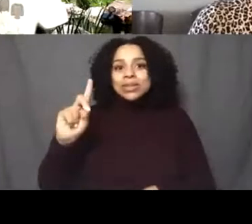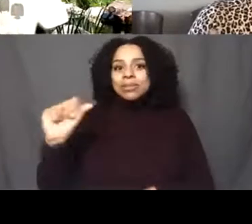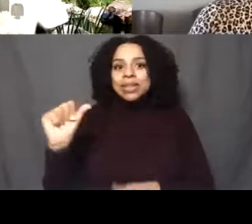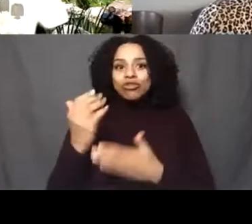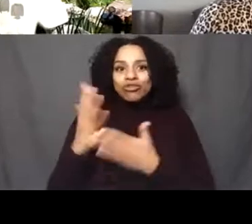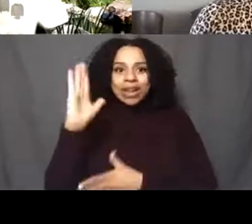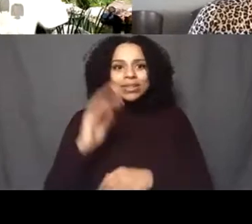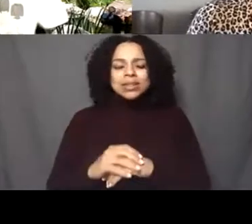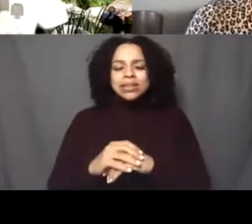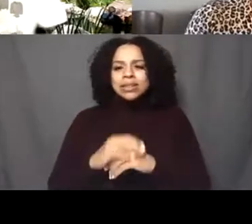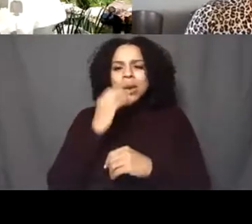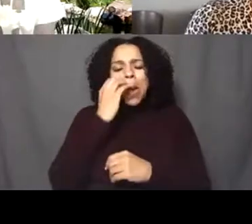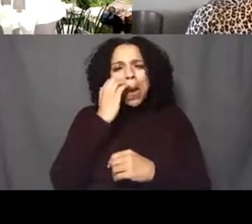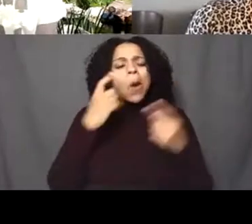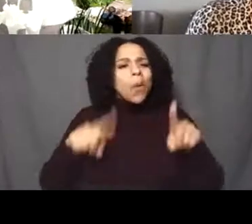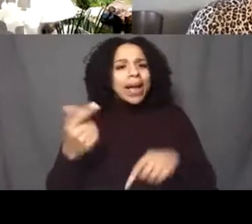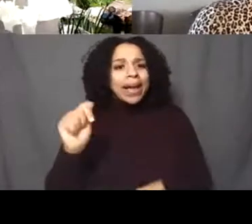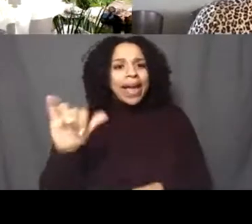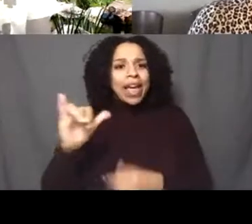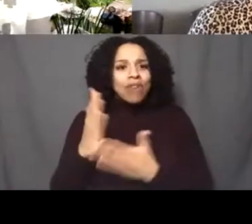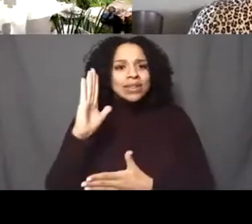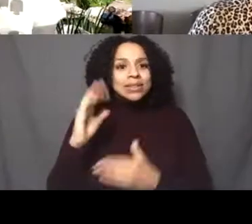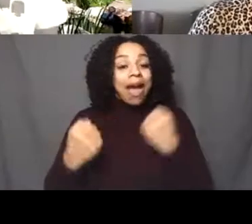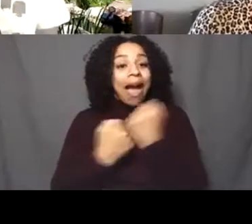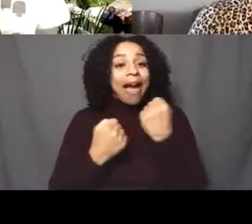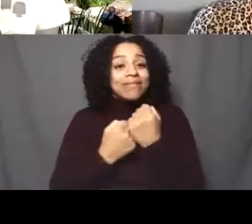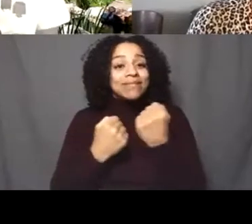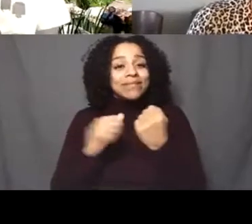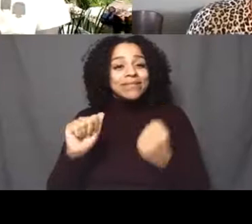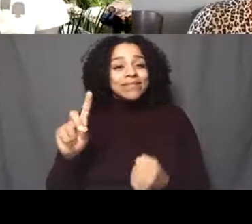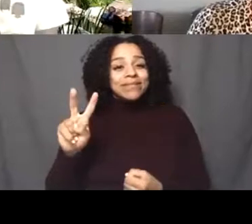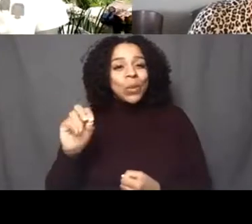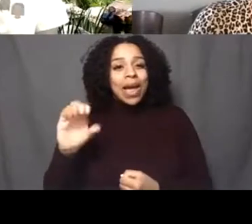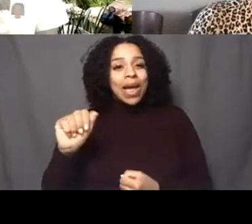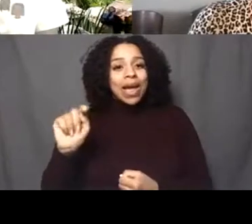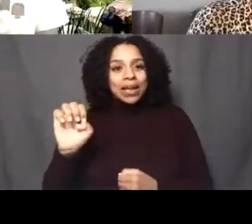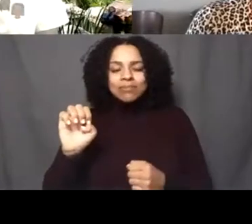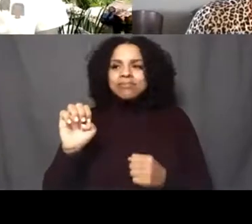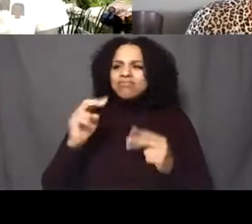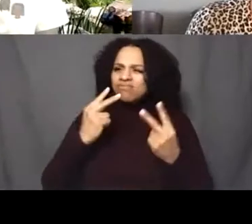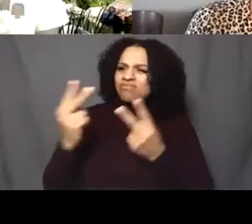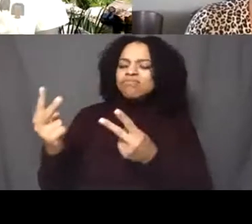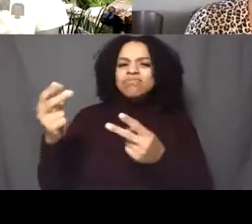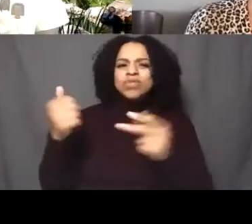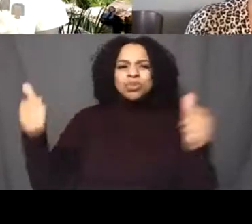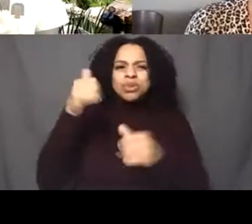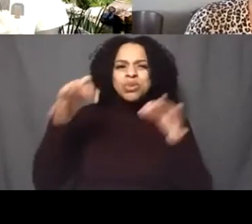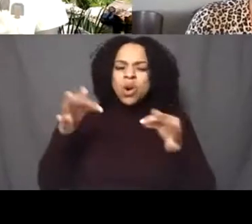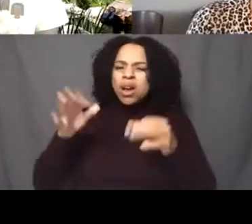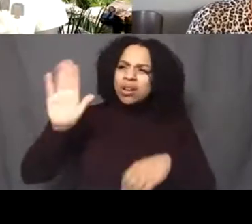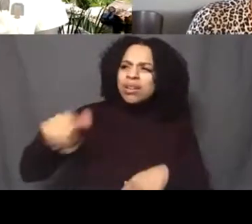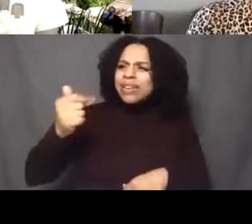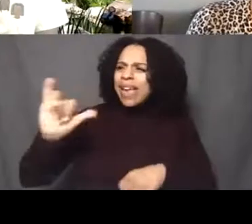when gay rights advocates go to the Supreme Court and argue that gay people have a constitutional right to marry, they use the 14th